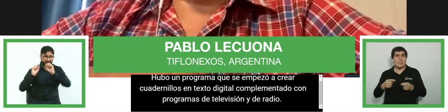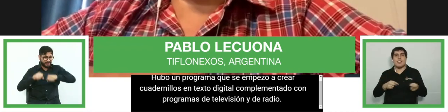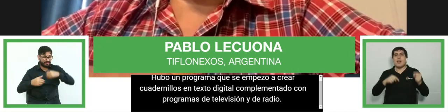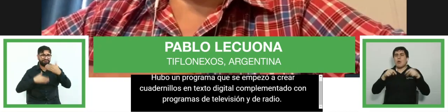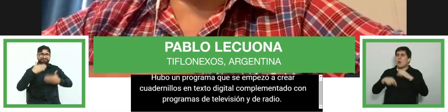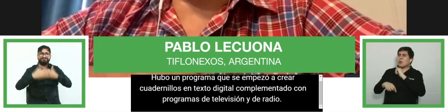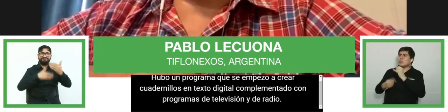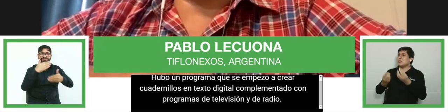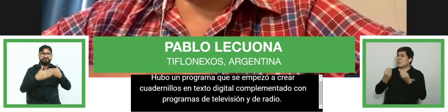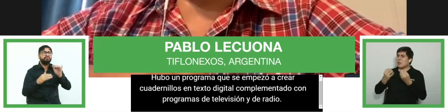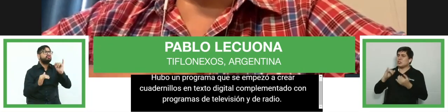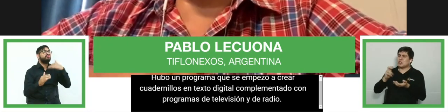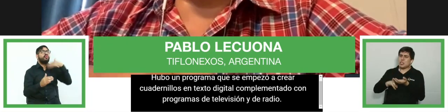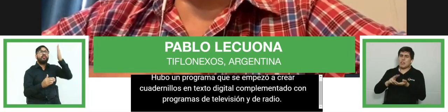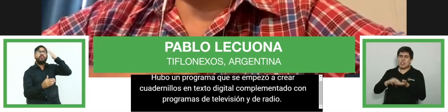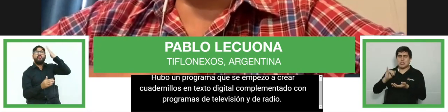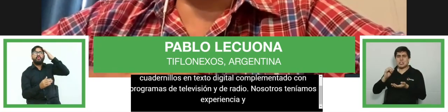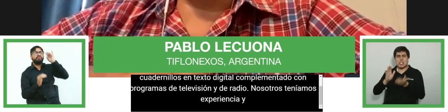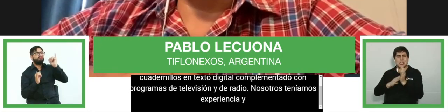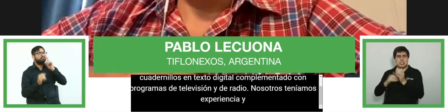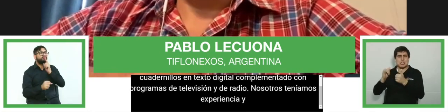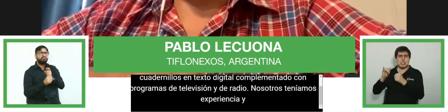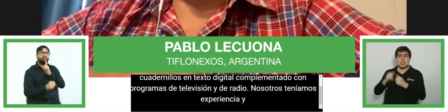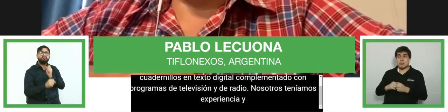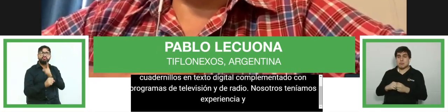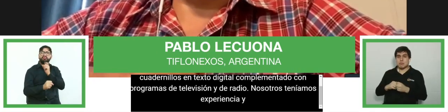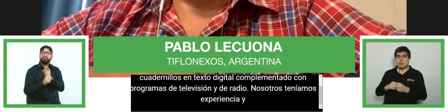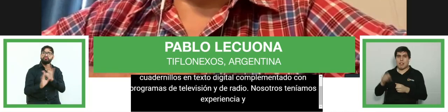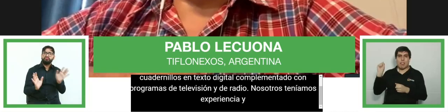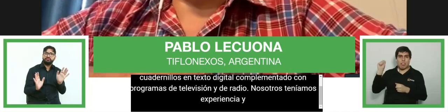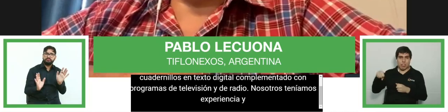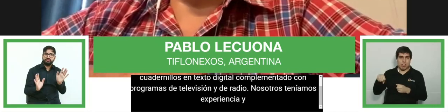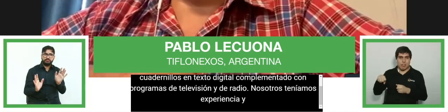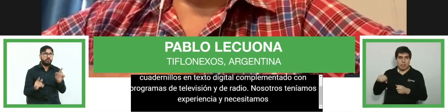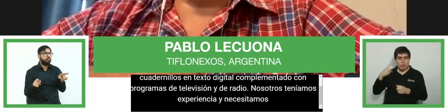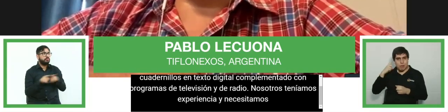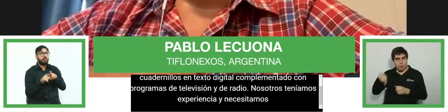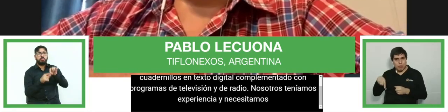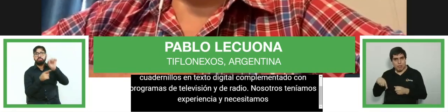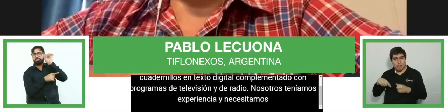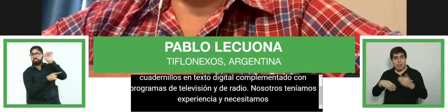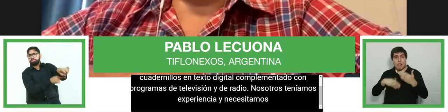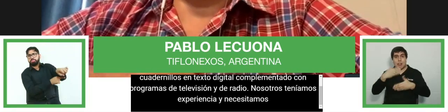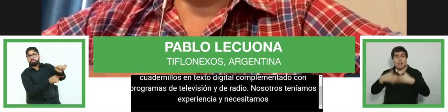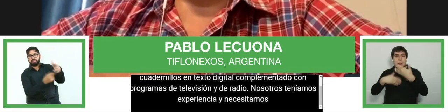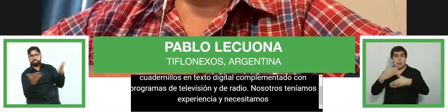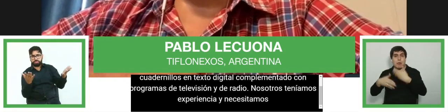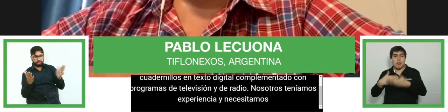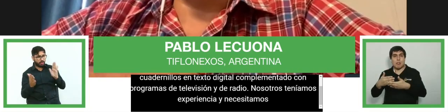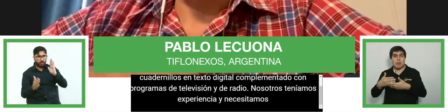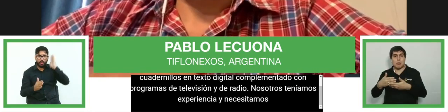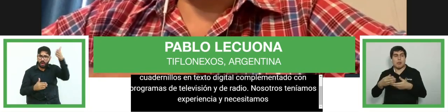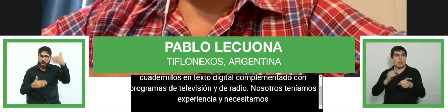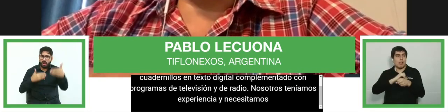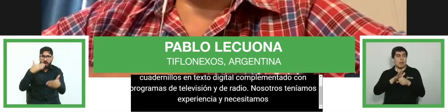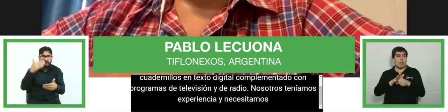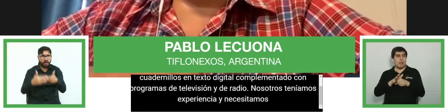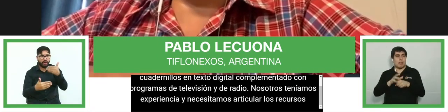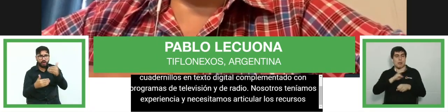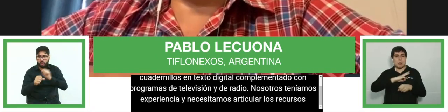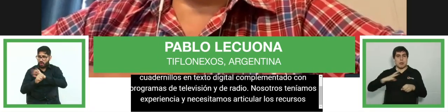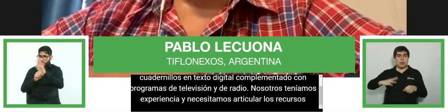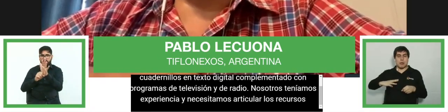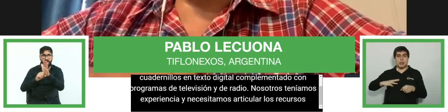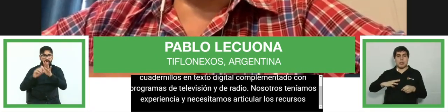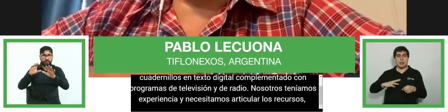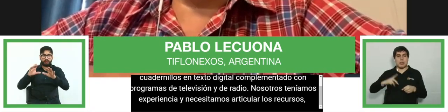important. But in face to the emergency and the urgency, Ministry of Education has different priorities. We